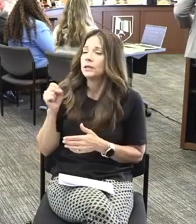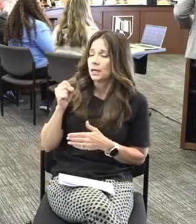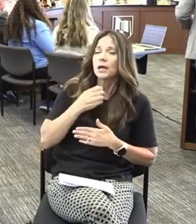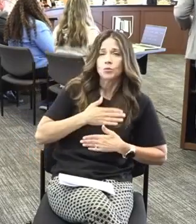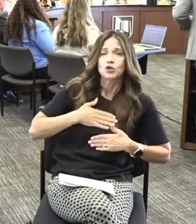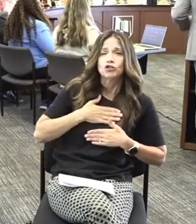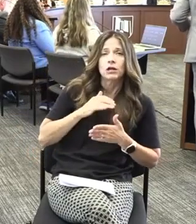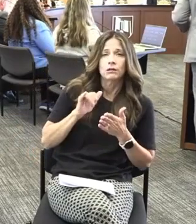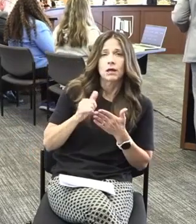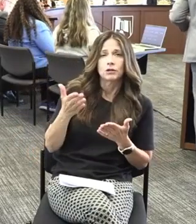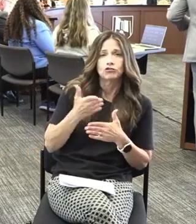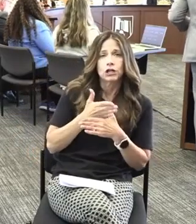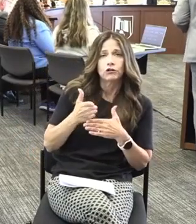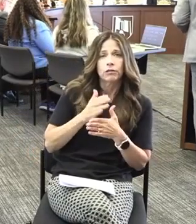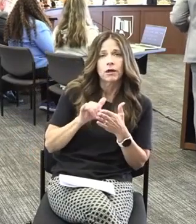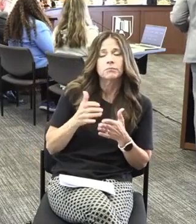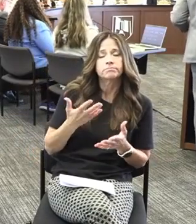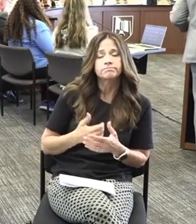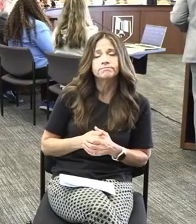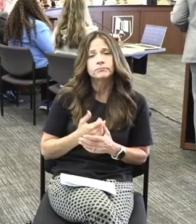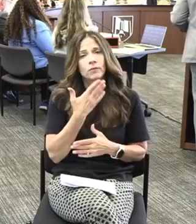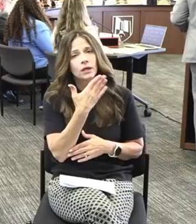sharing that. Thank you.